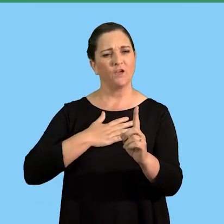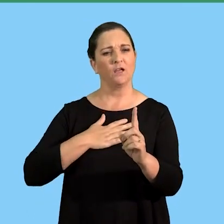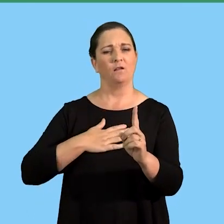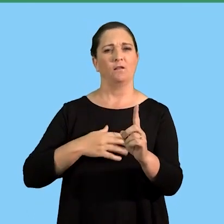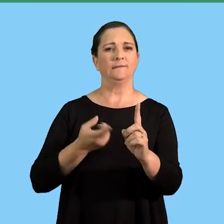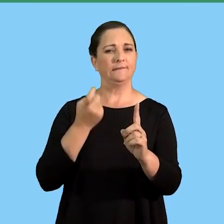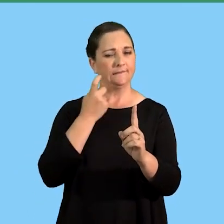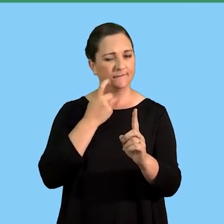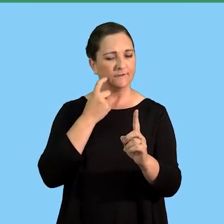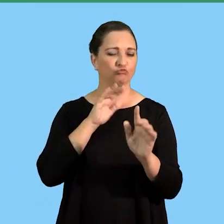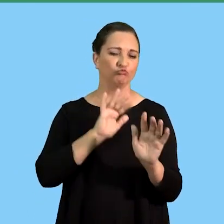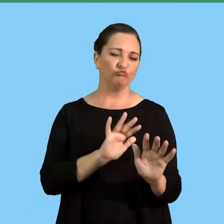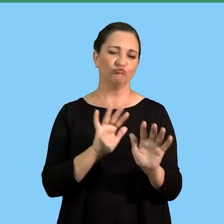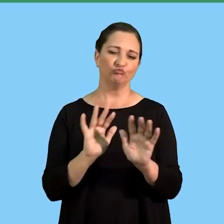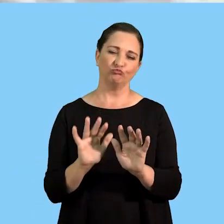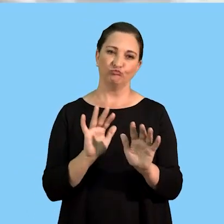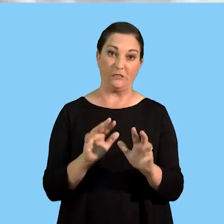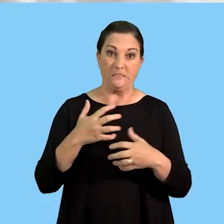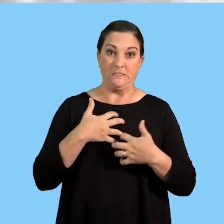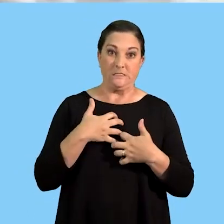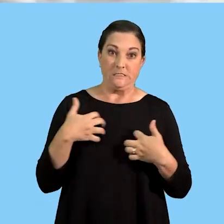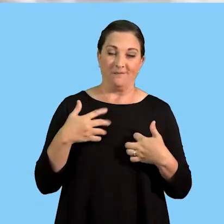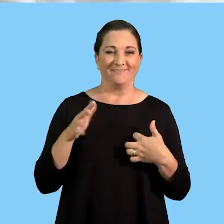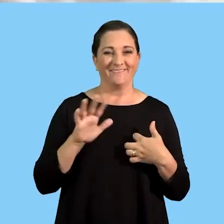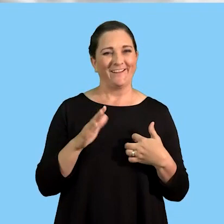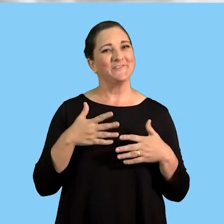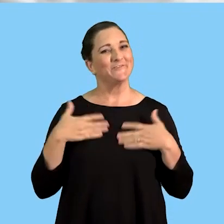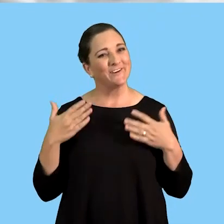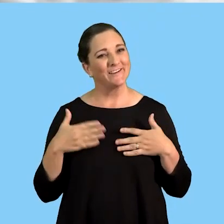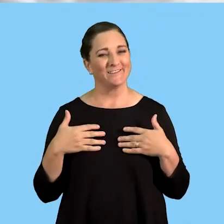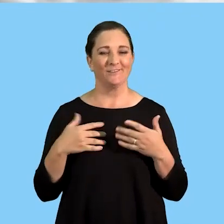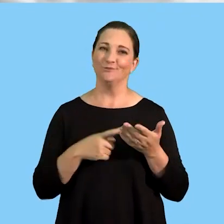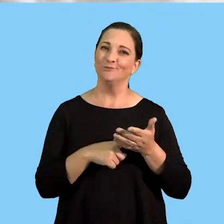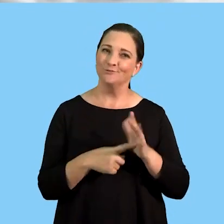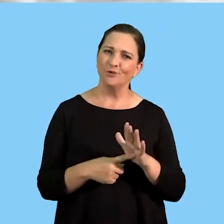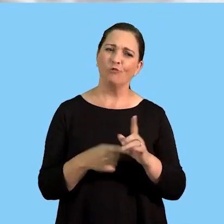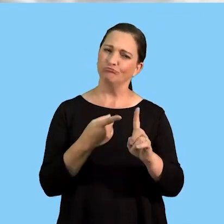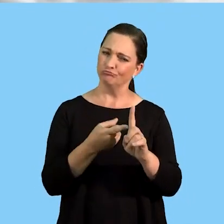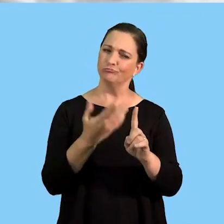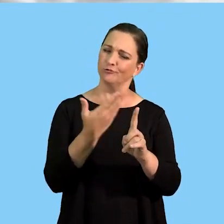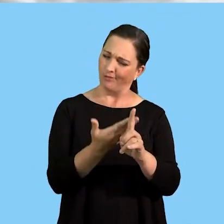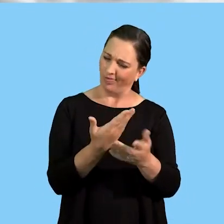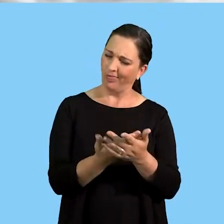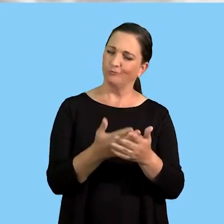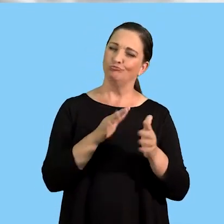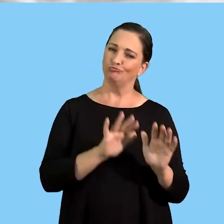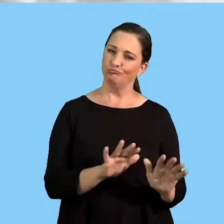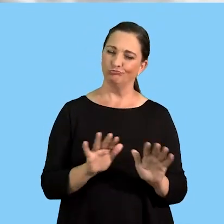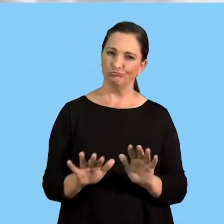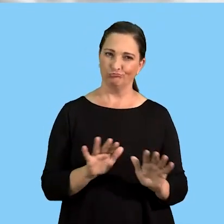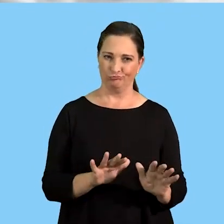at ease. So in simple terms, as you are introducing them, you are being friendly and showing that they can